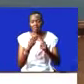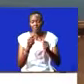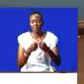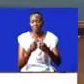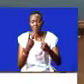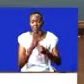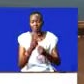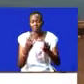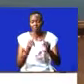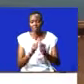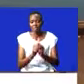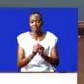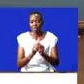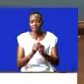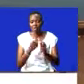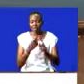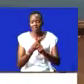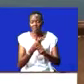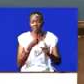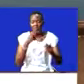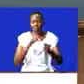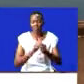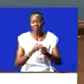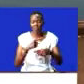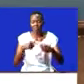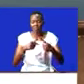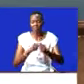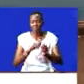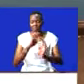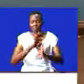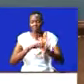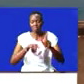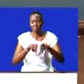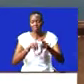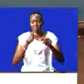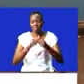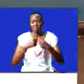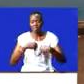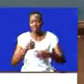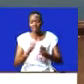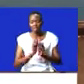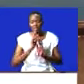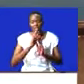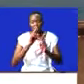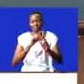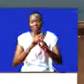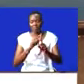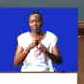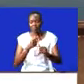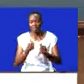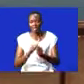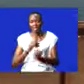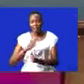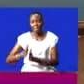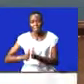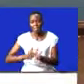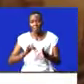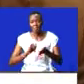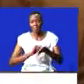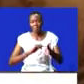apart from the ongoing project, will be on other report on resource mobilization initiatives, because that define our future.